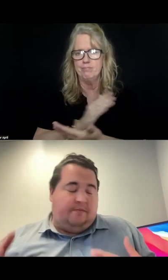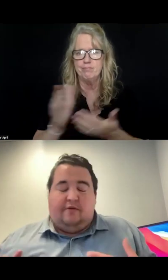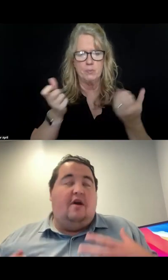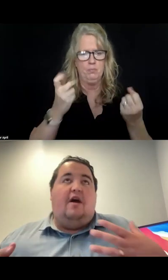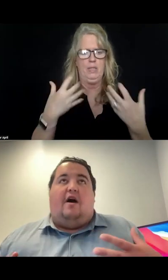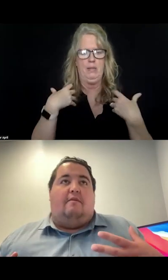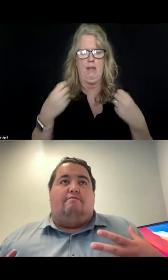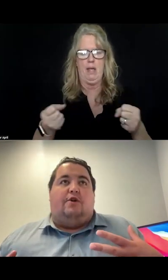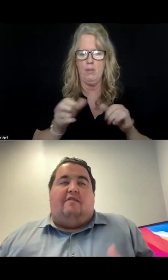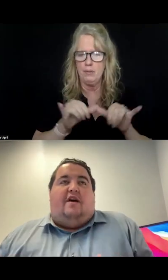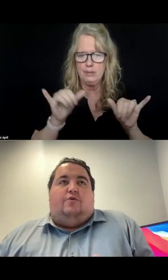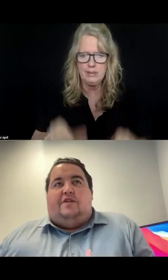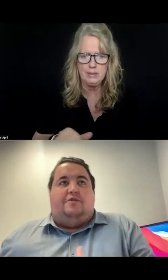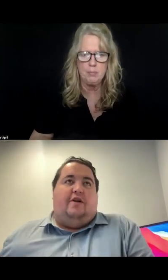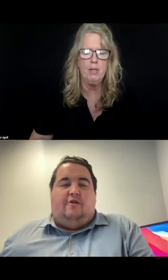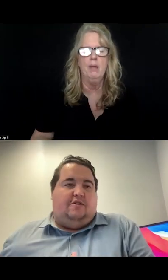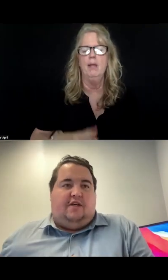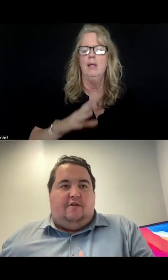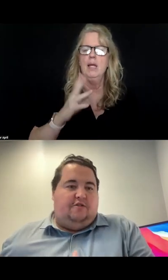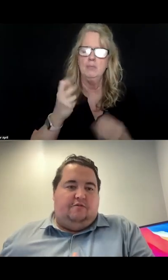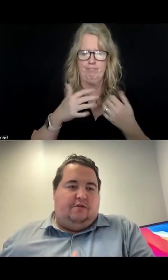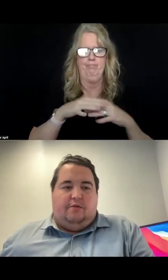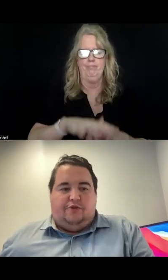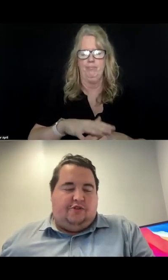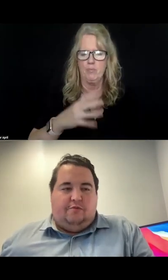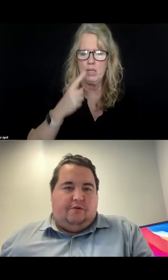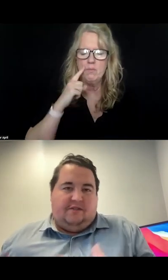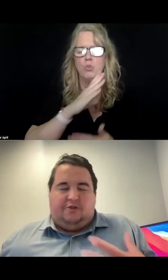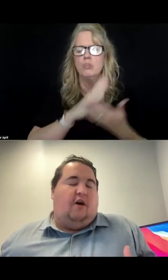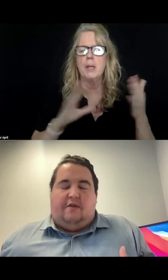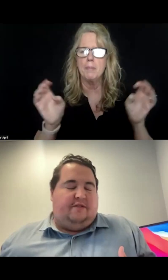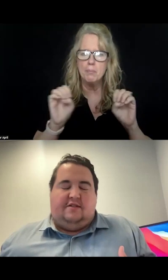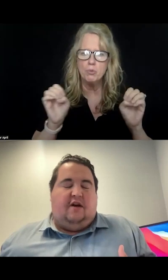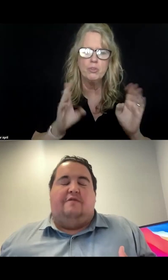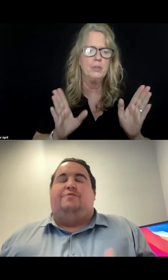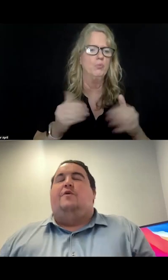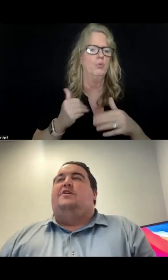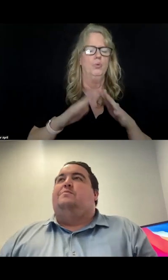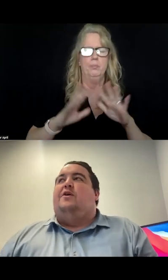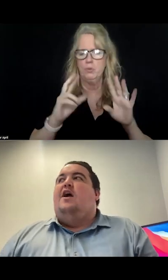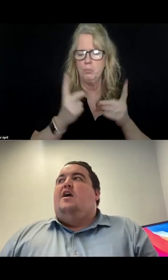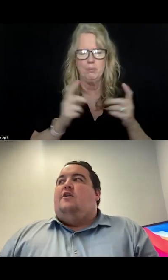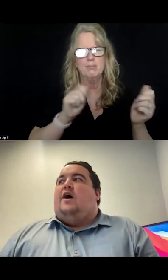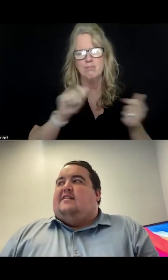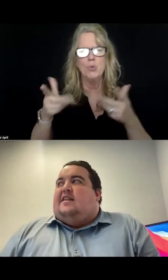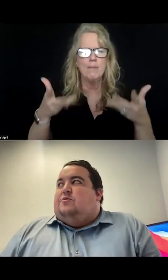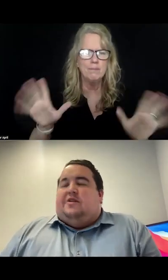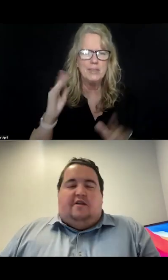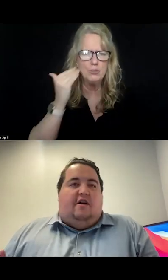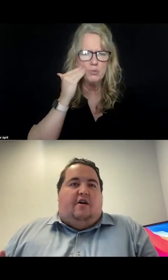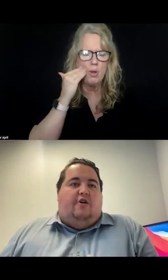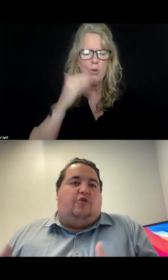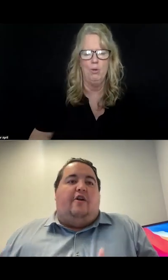for example, have sort of integrated crisis care into some emergency room departments. I'm sure obviously all of you know this, but that's